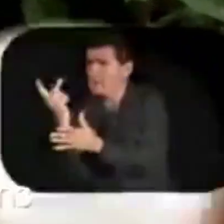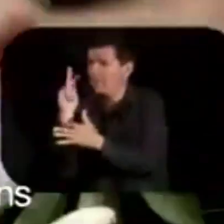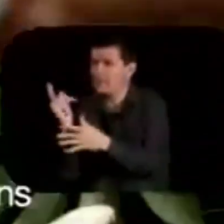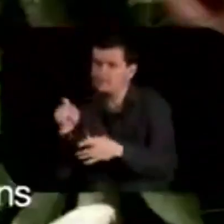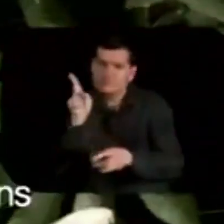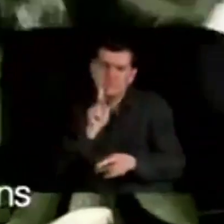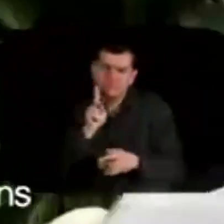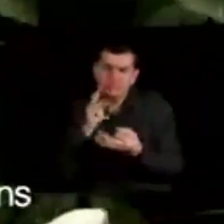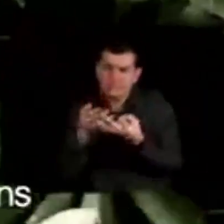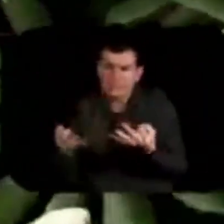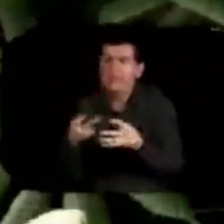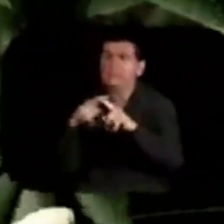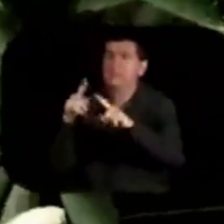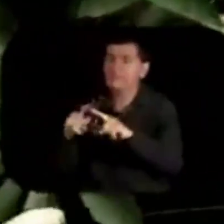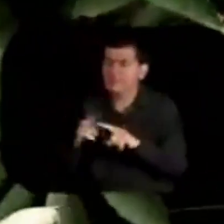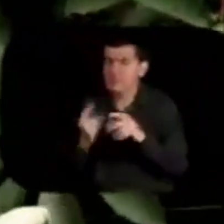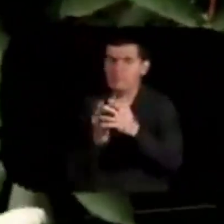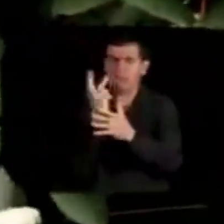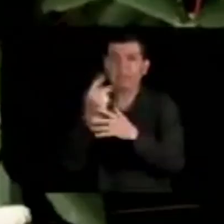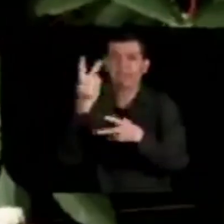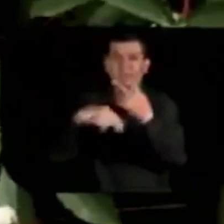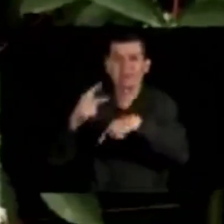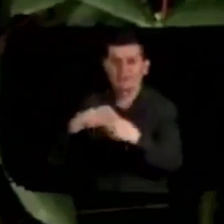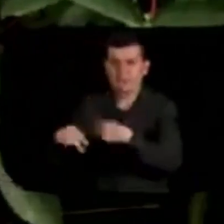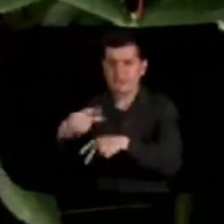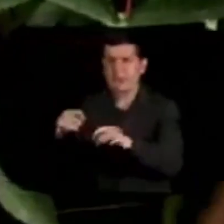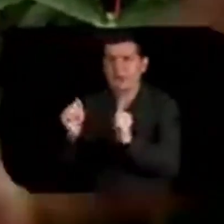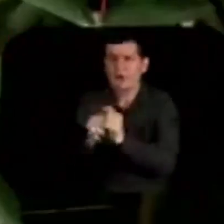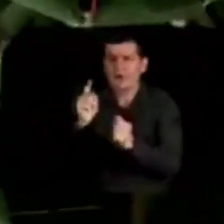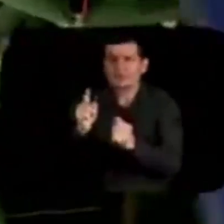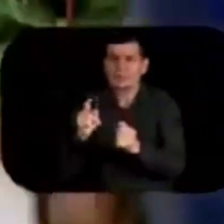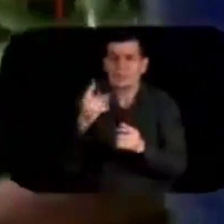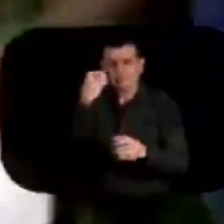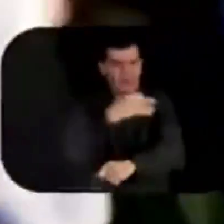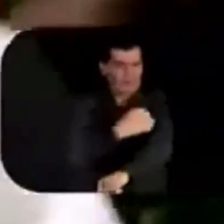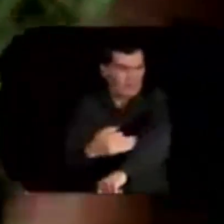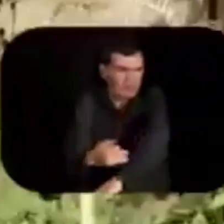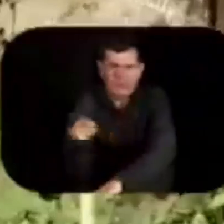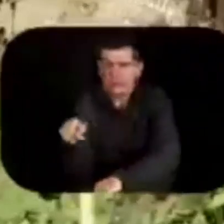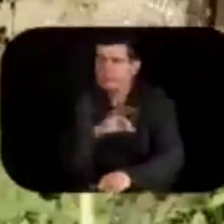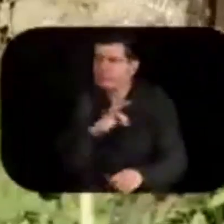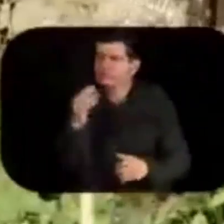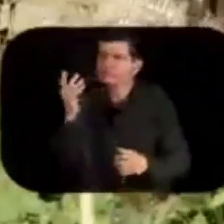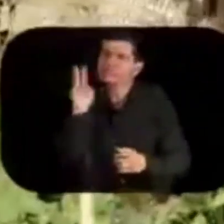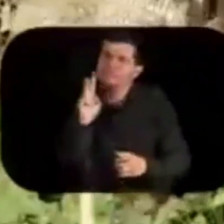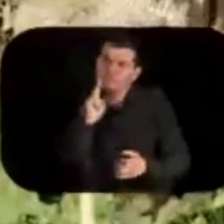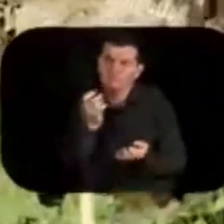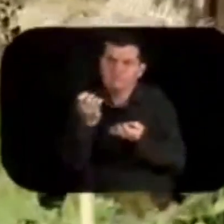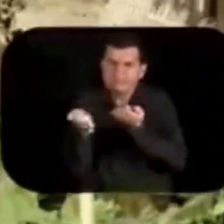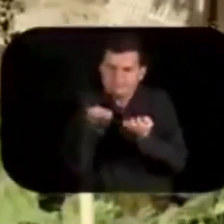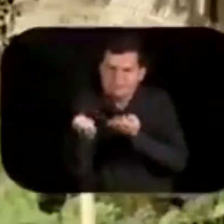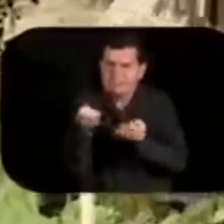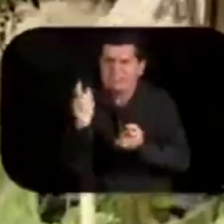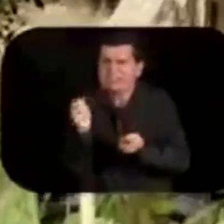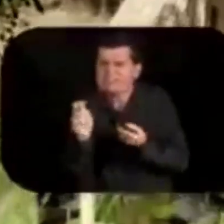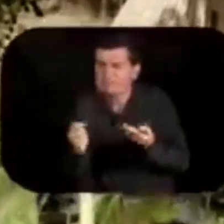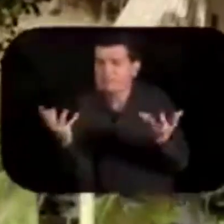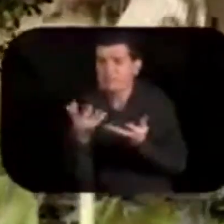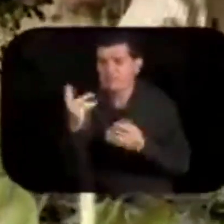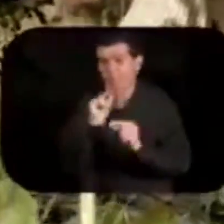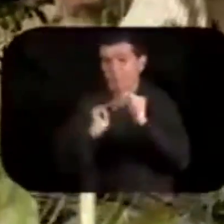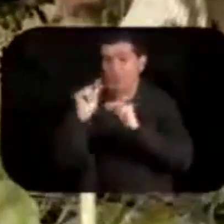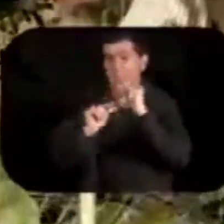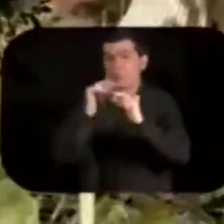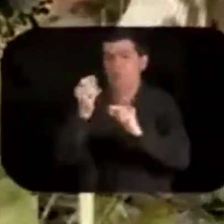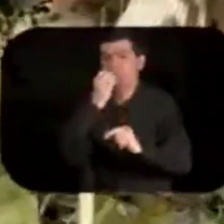also have large experimental gardens in this very same land that we have, so that families can also see